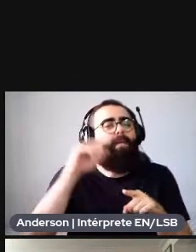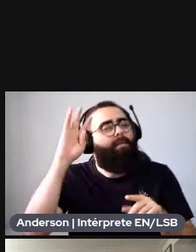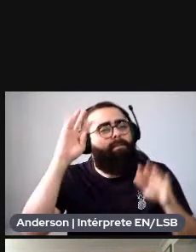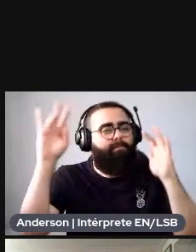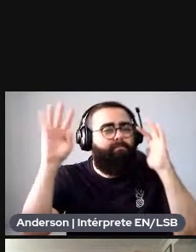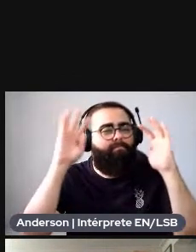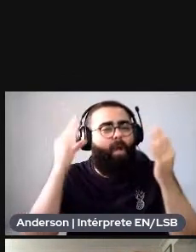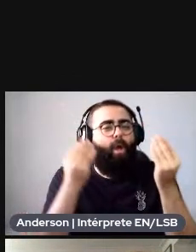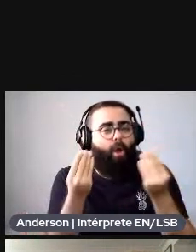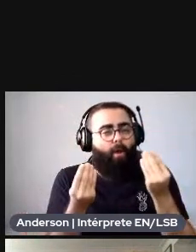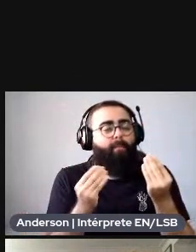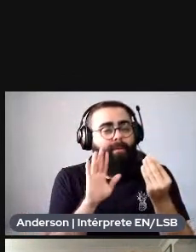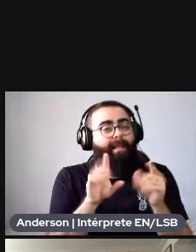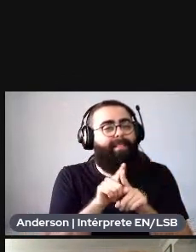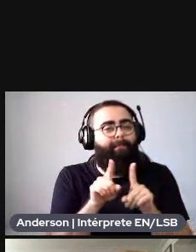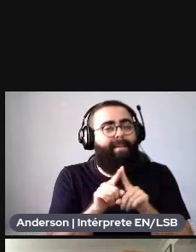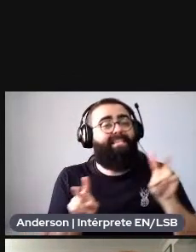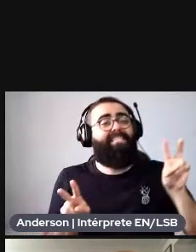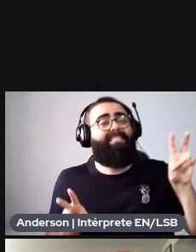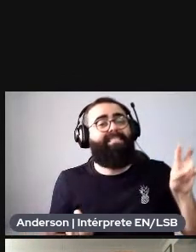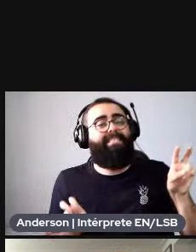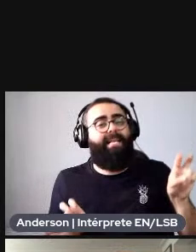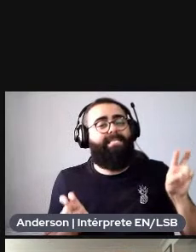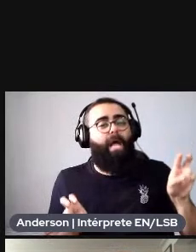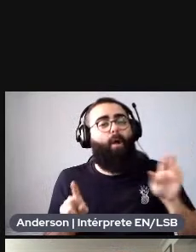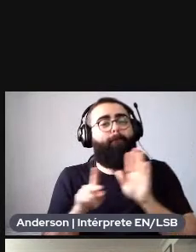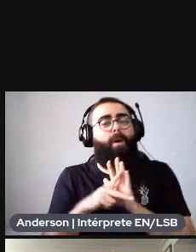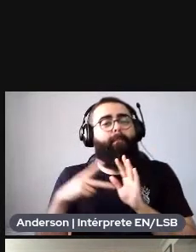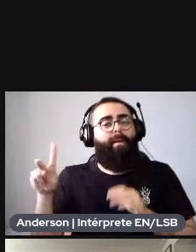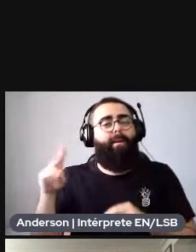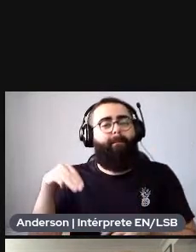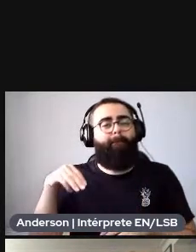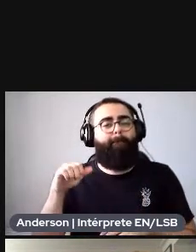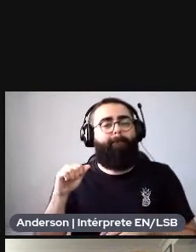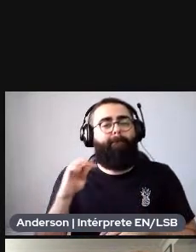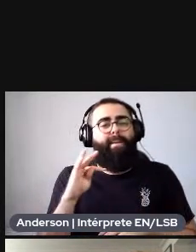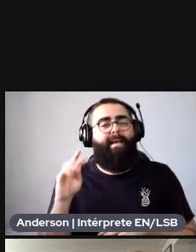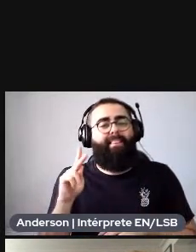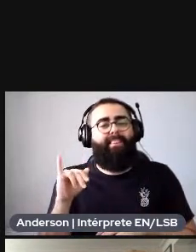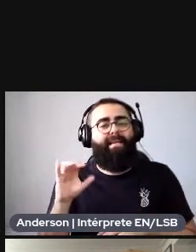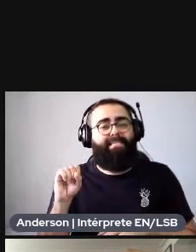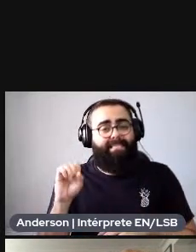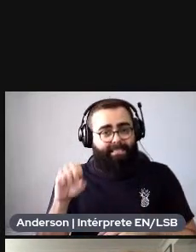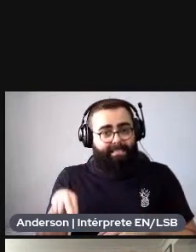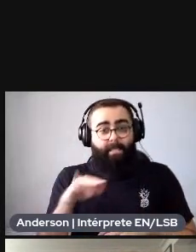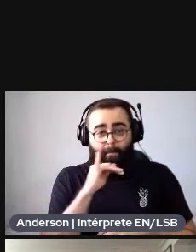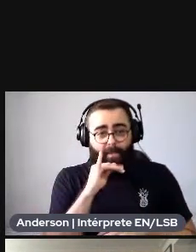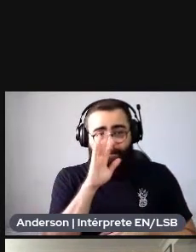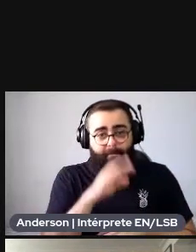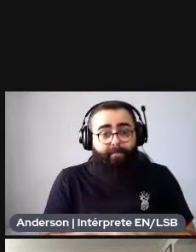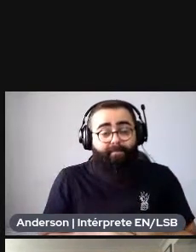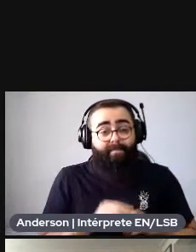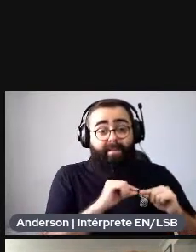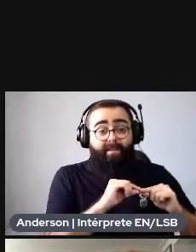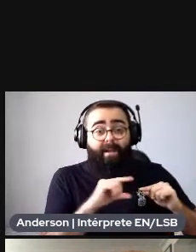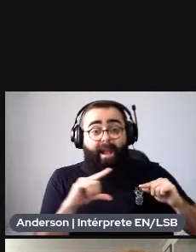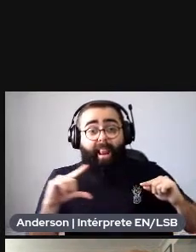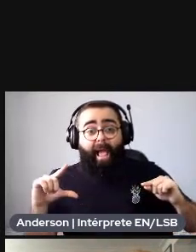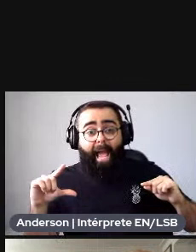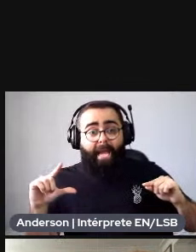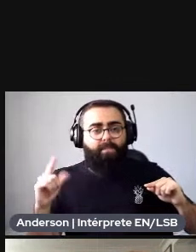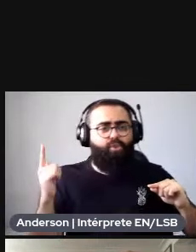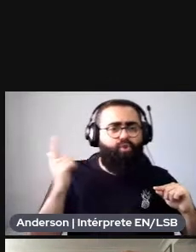de Mathieson, Terui e Lam, que diz: "Decline of instantiation emerges